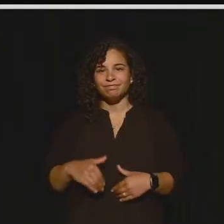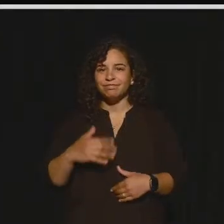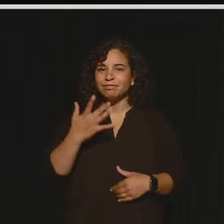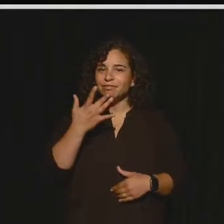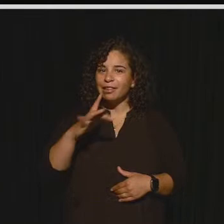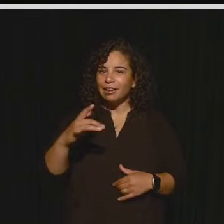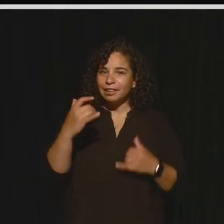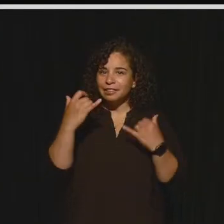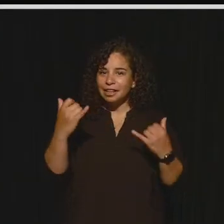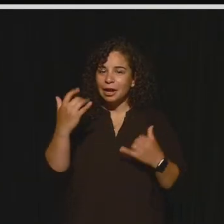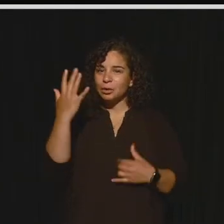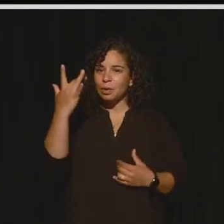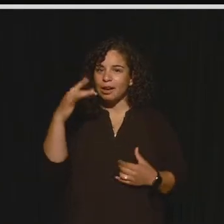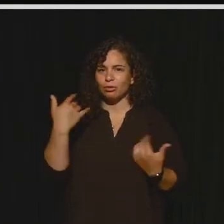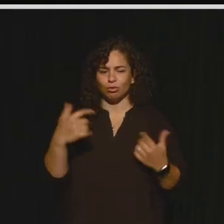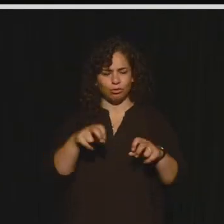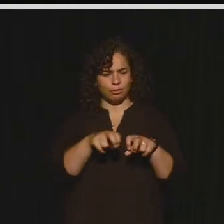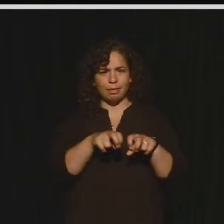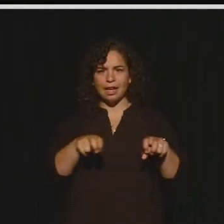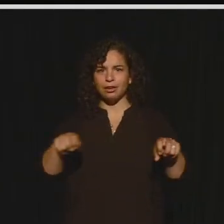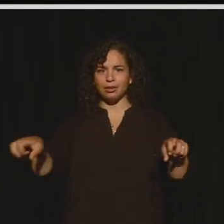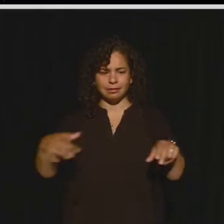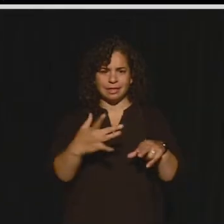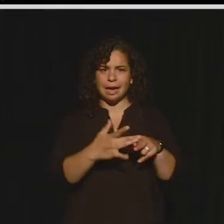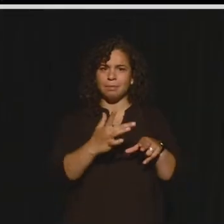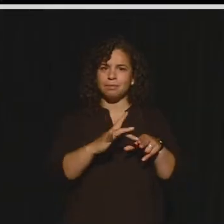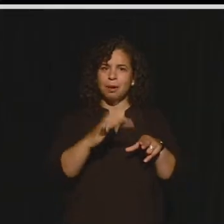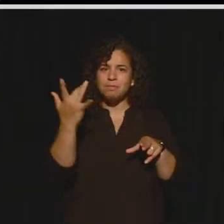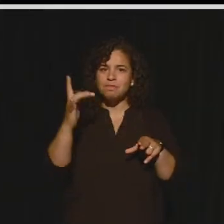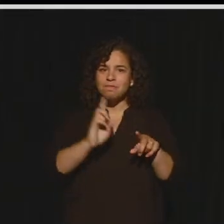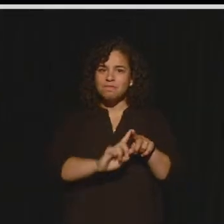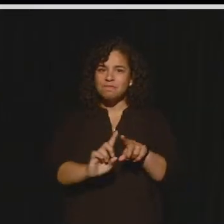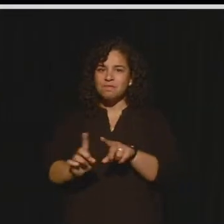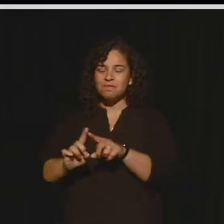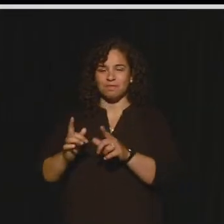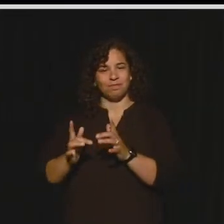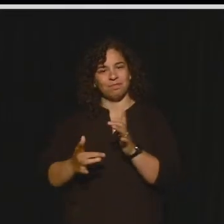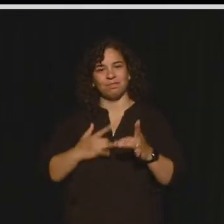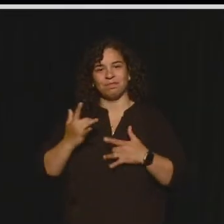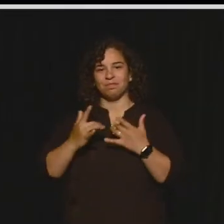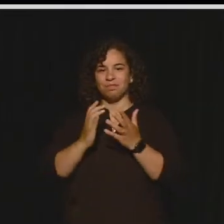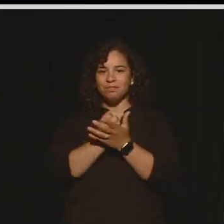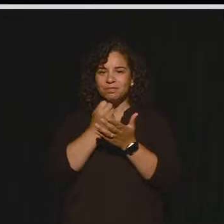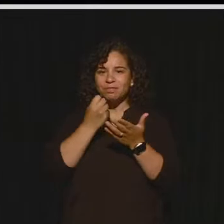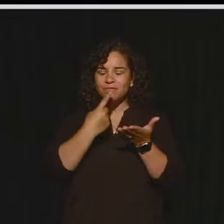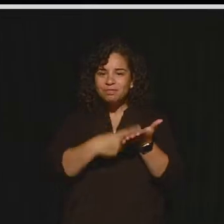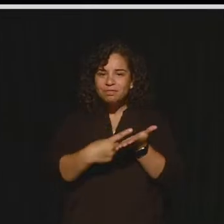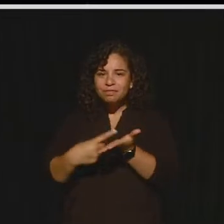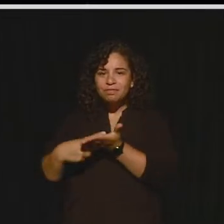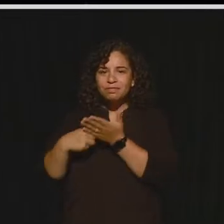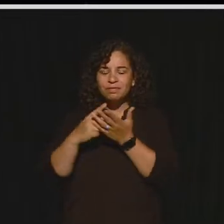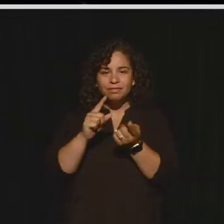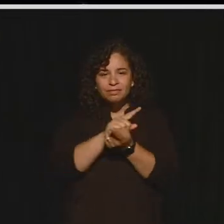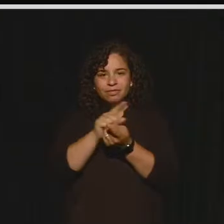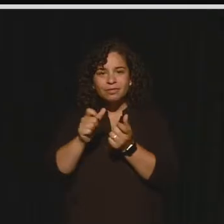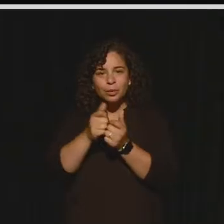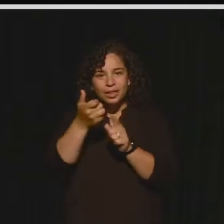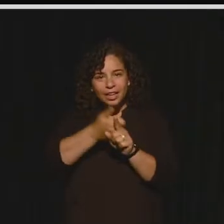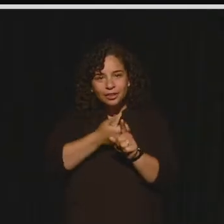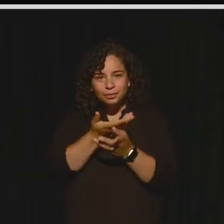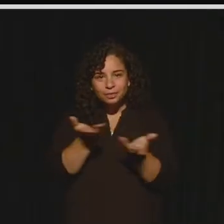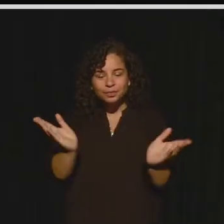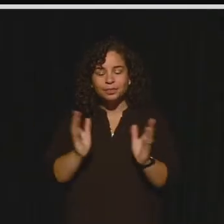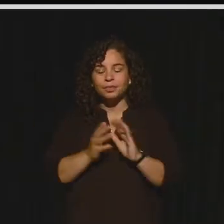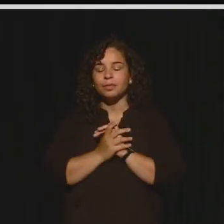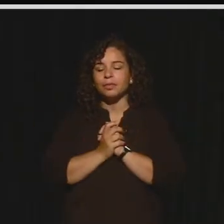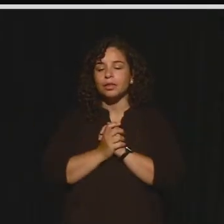So we're really lucky to have put together an incredible panel, and I'm really excited just to dig in and get to know each and every one of